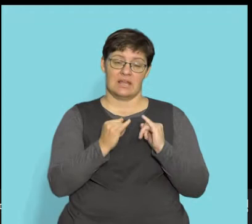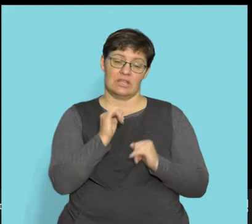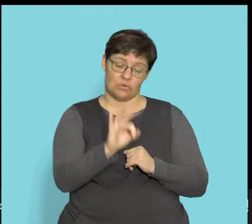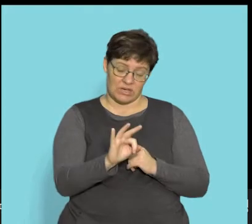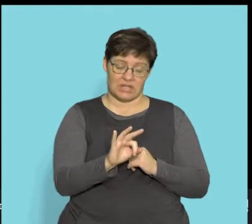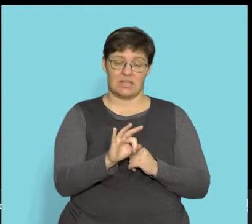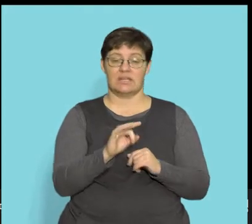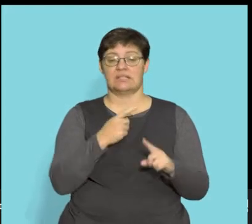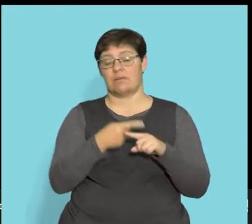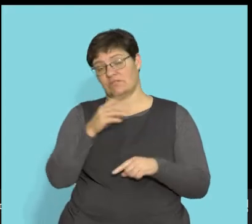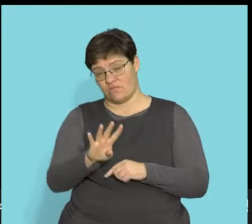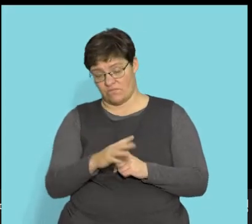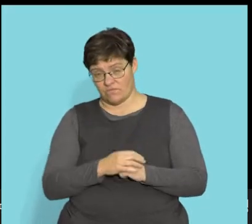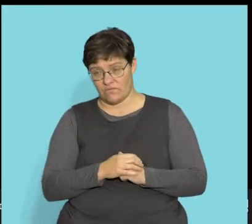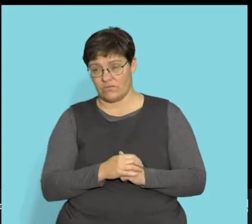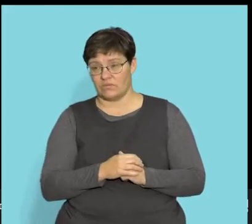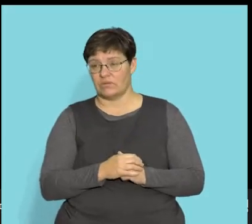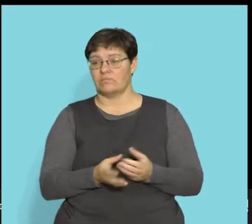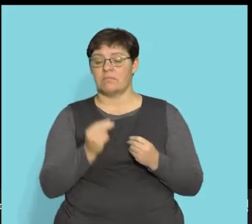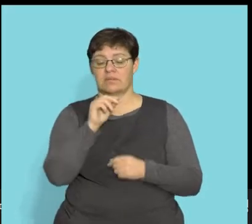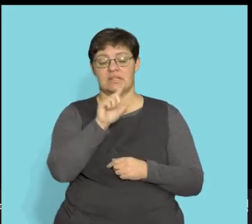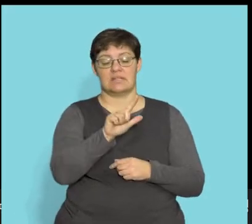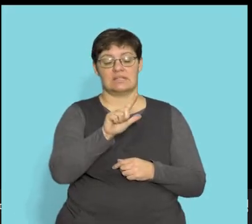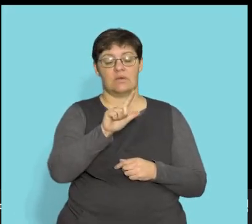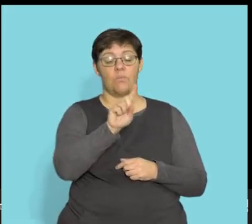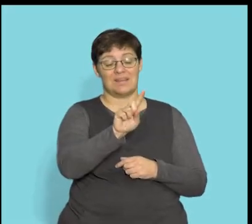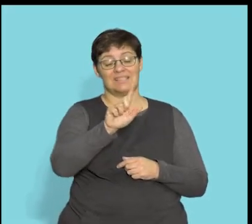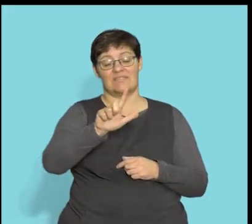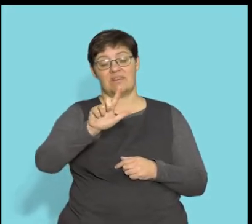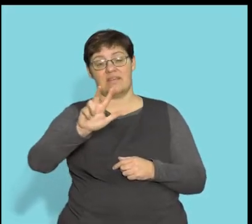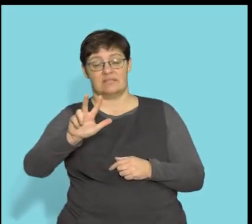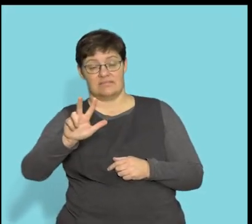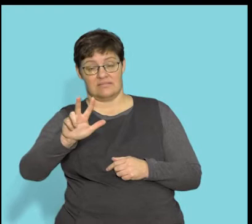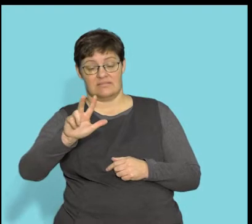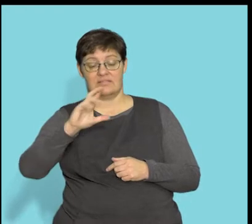3 times 4. So my surface area is